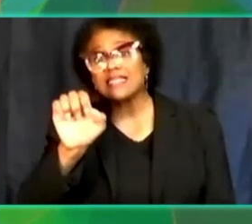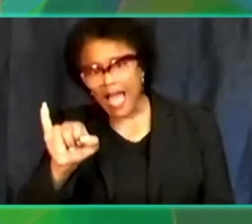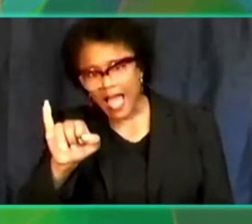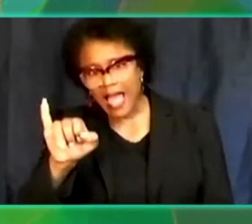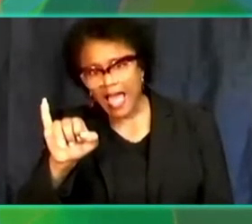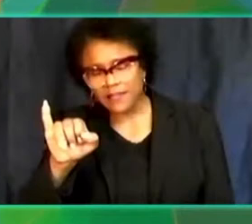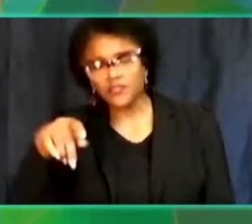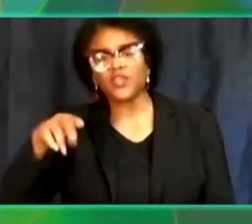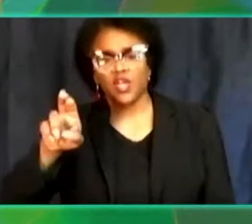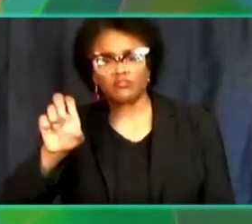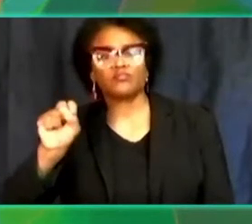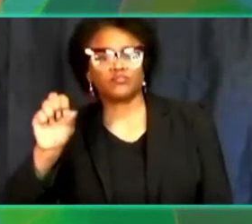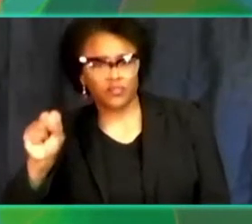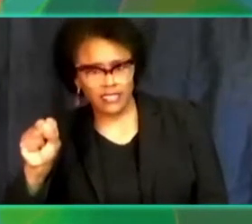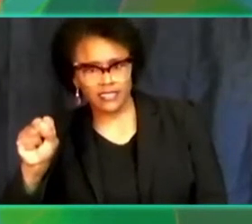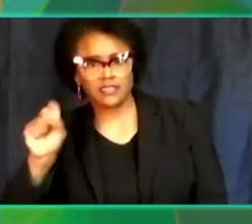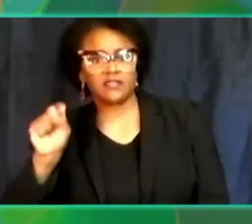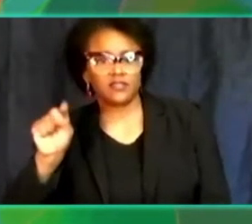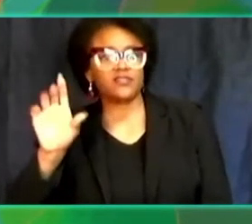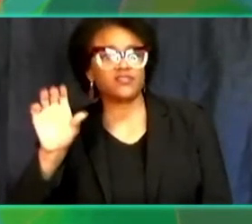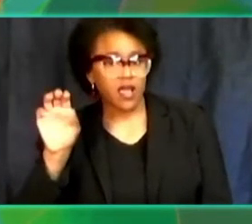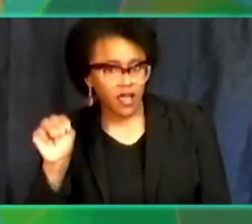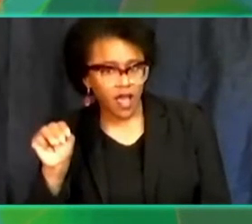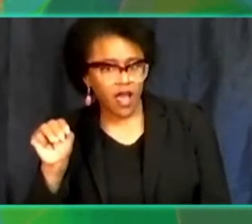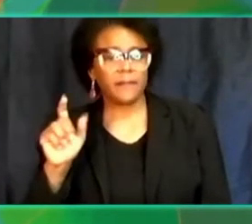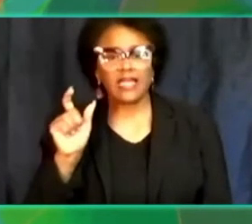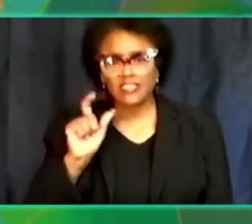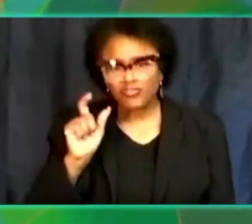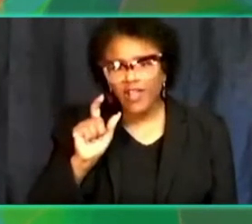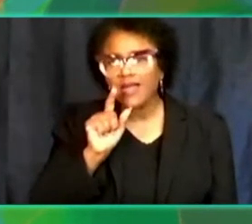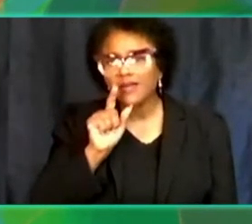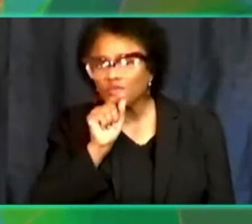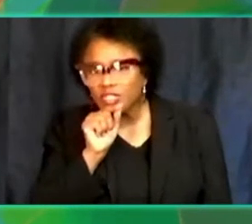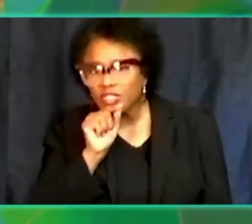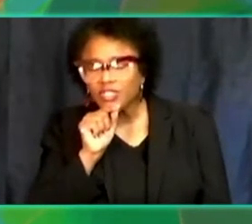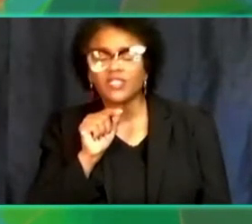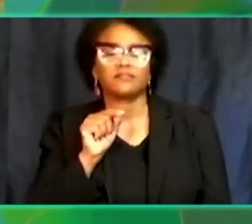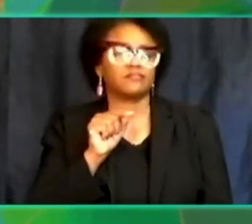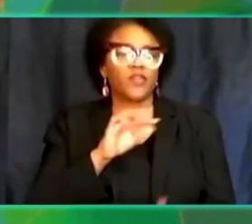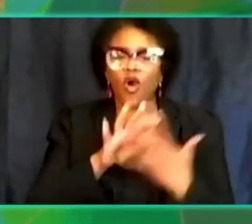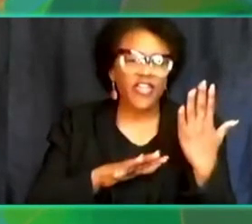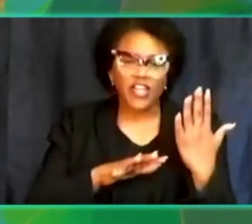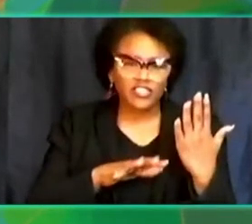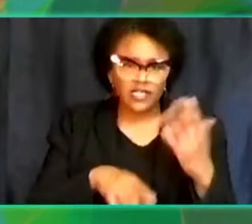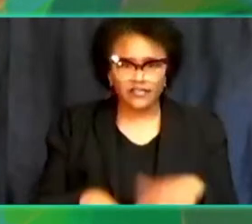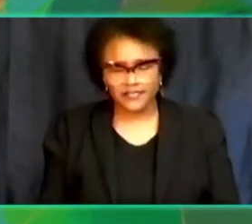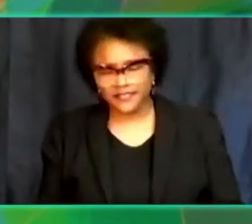Press. .com, Instagram, Twitter, all that good stuff.